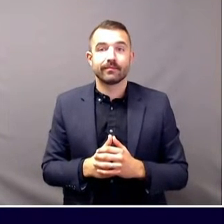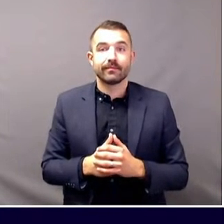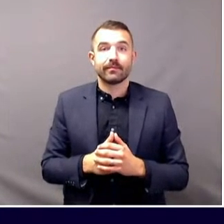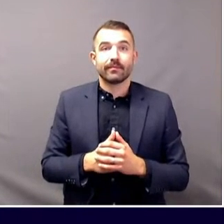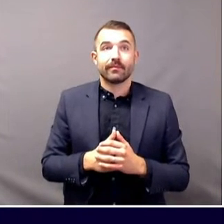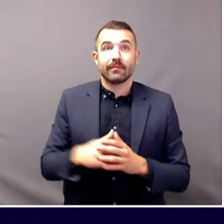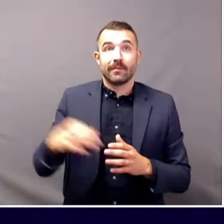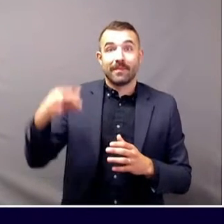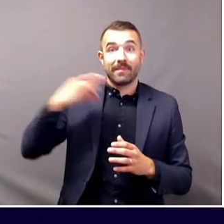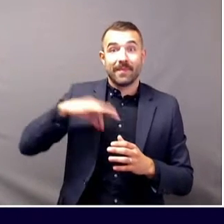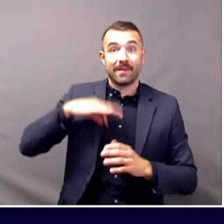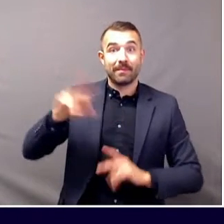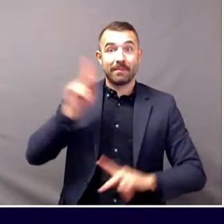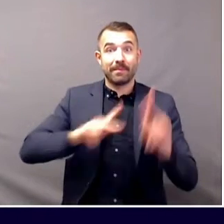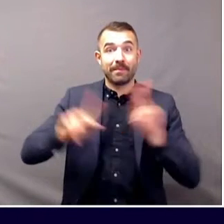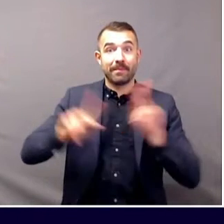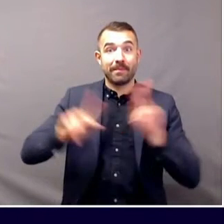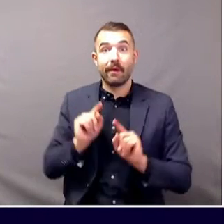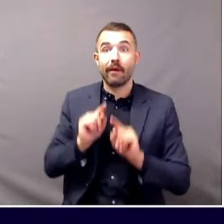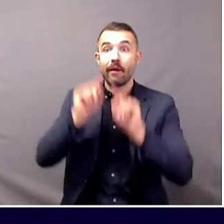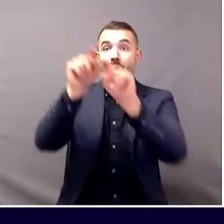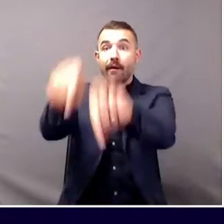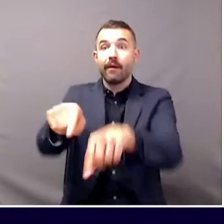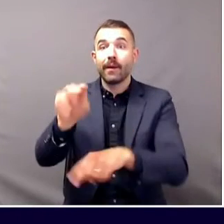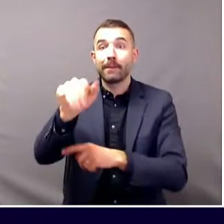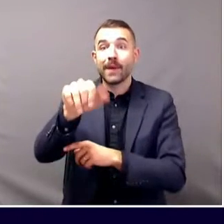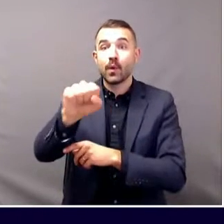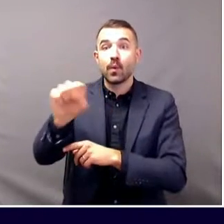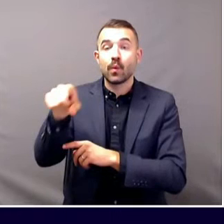Massachusetts or any state other than New Hampshire and Vermont.